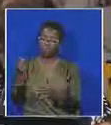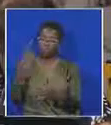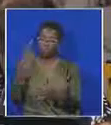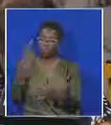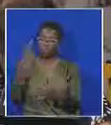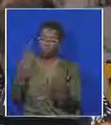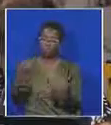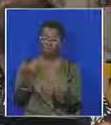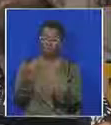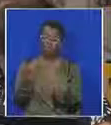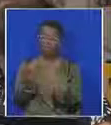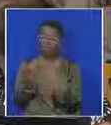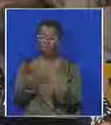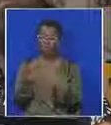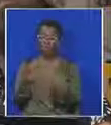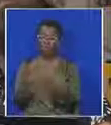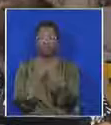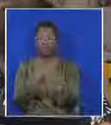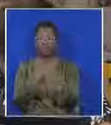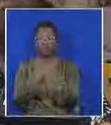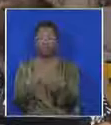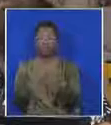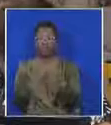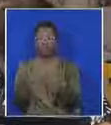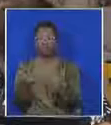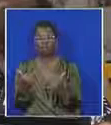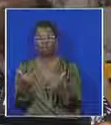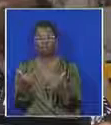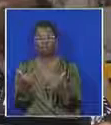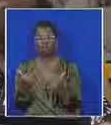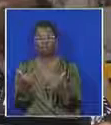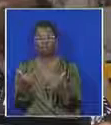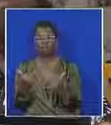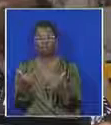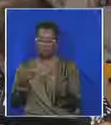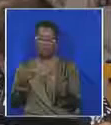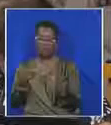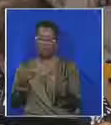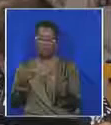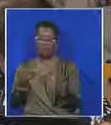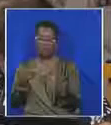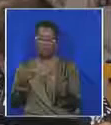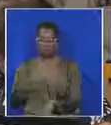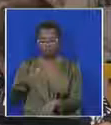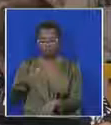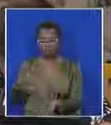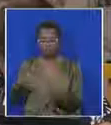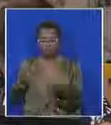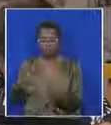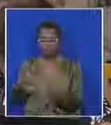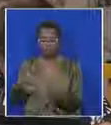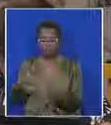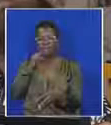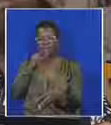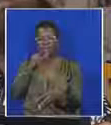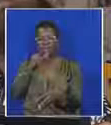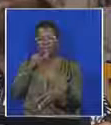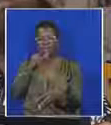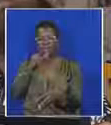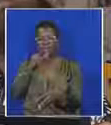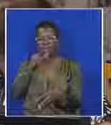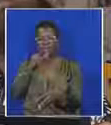some action on strike violence now is in order to become president? You've realized that you've got to get the blood of Marikana off